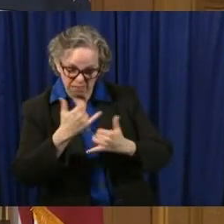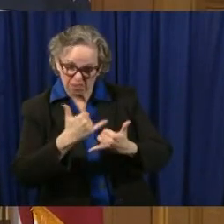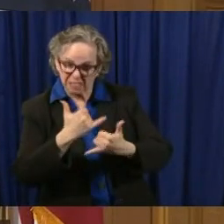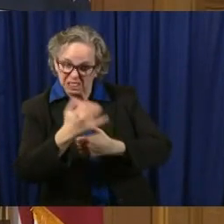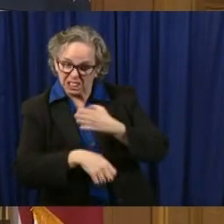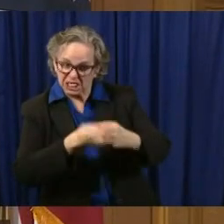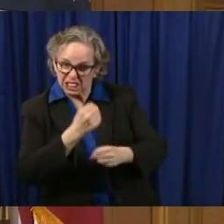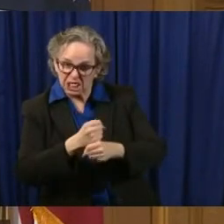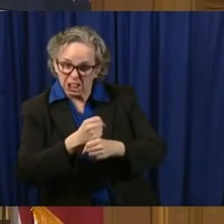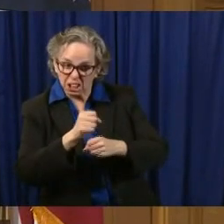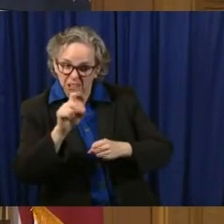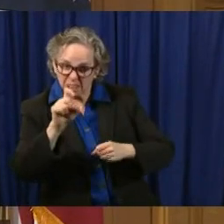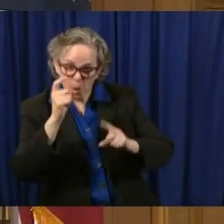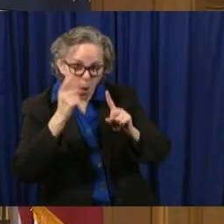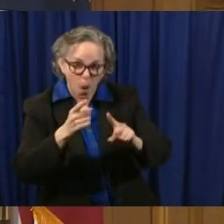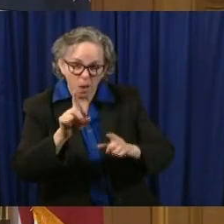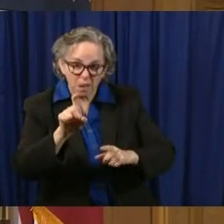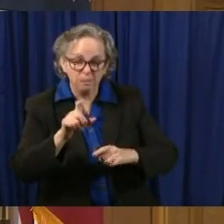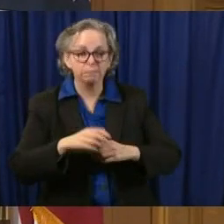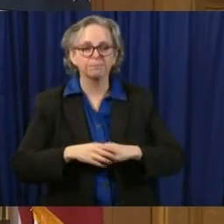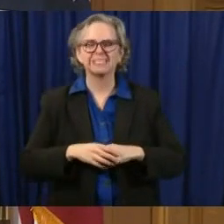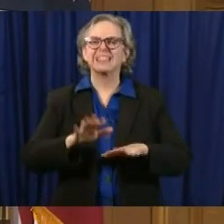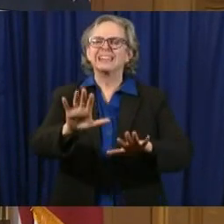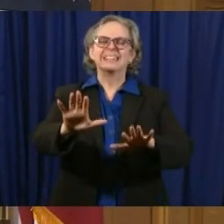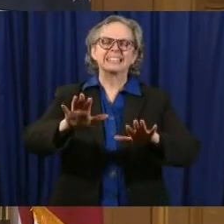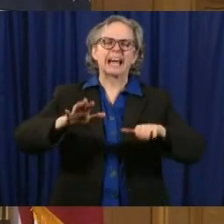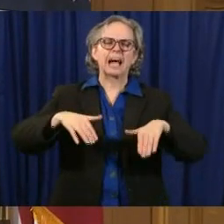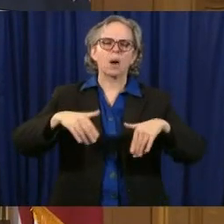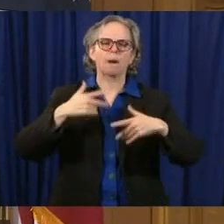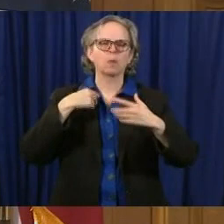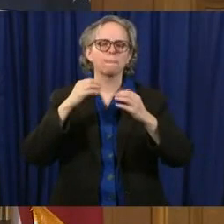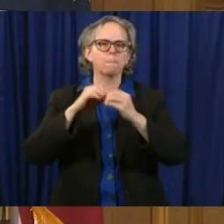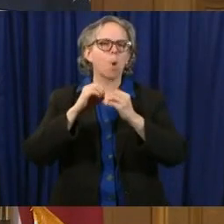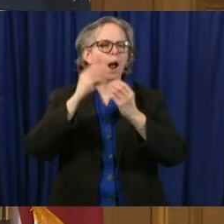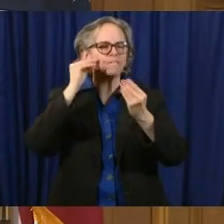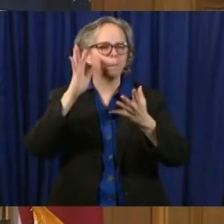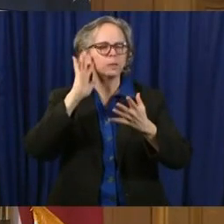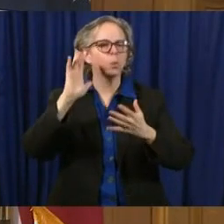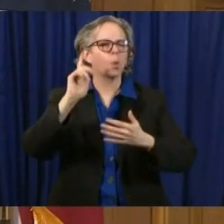moving target. I'll have more to say about that probably the latter part of this week.